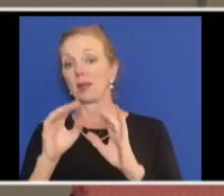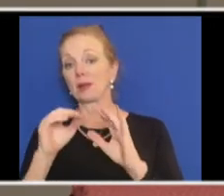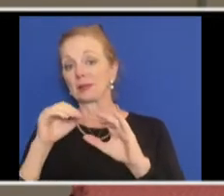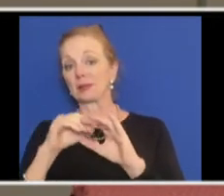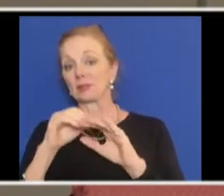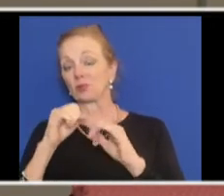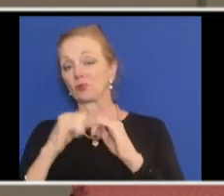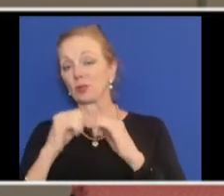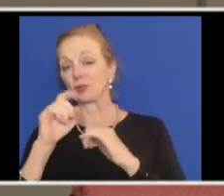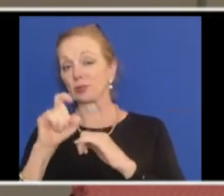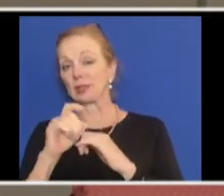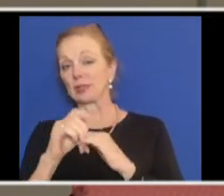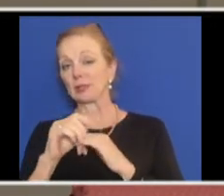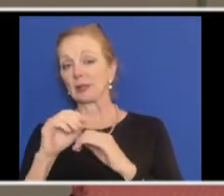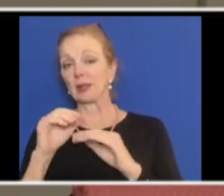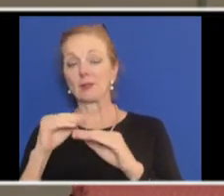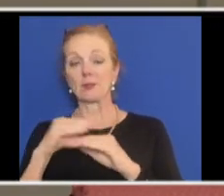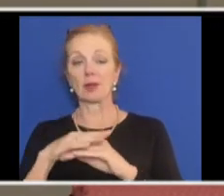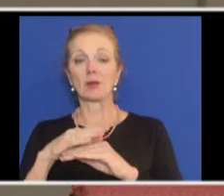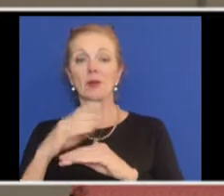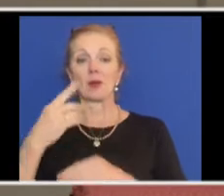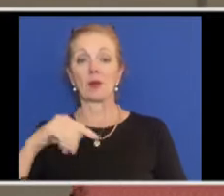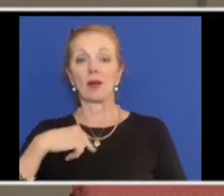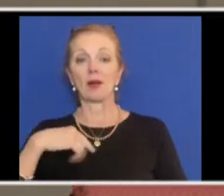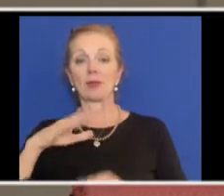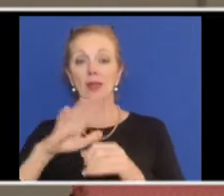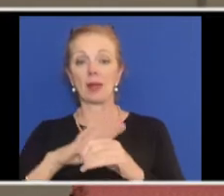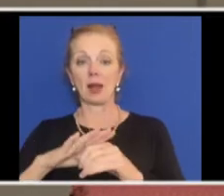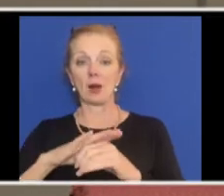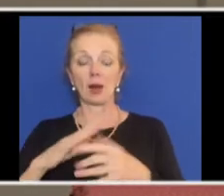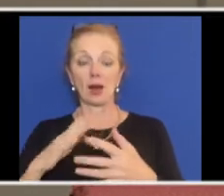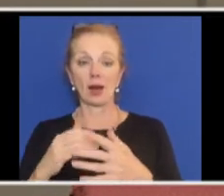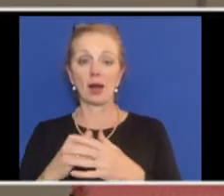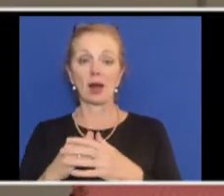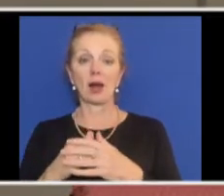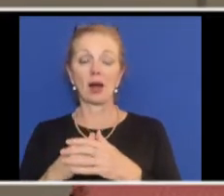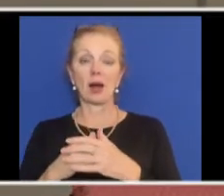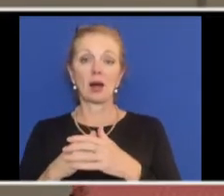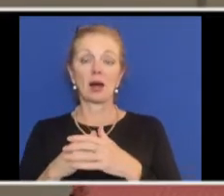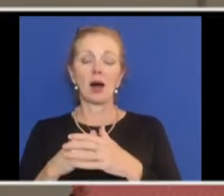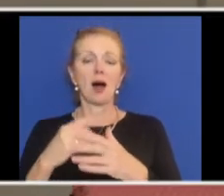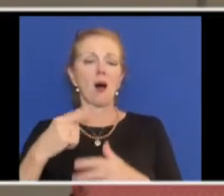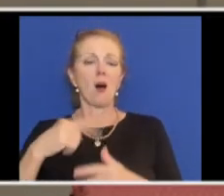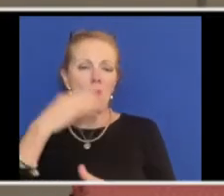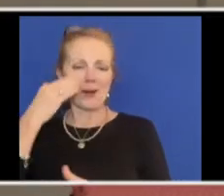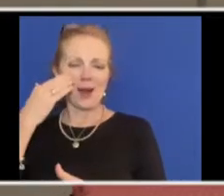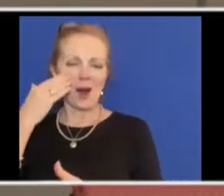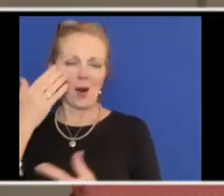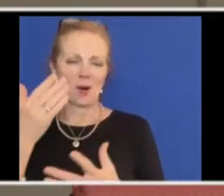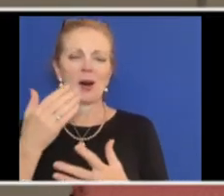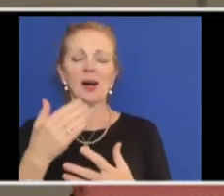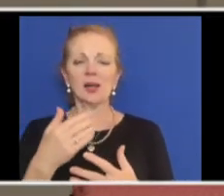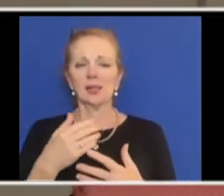needs and the impact that we have in the area with that because we know